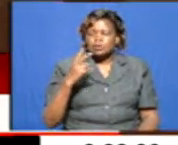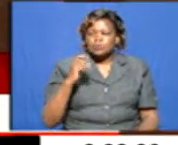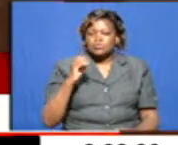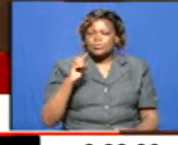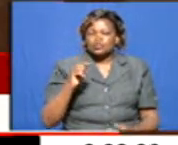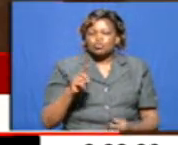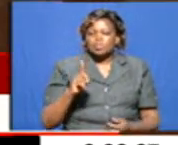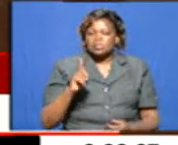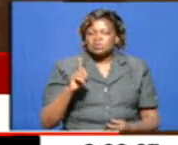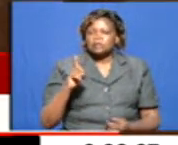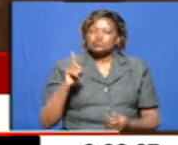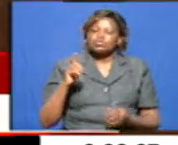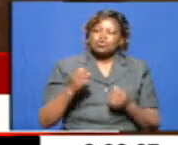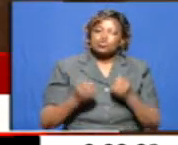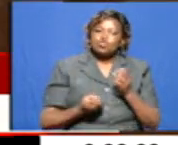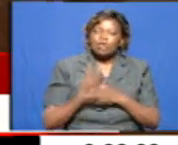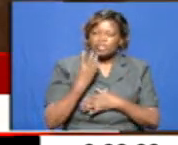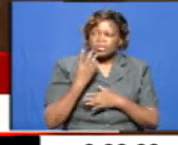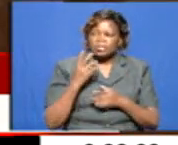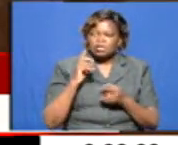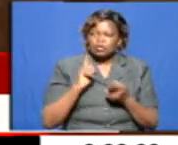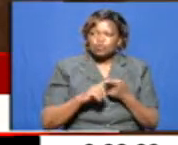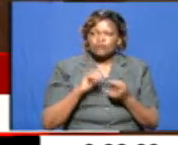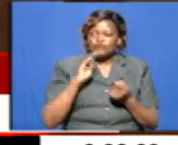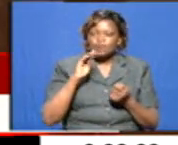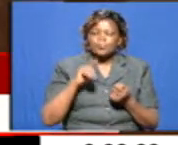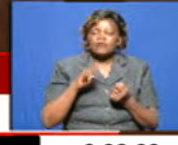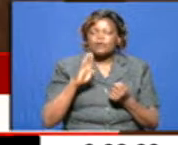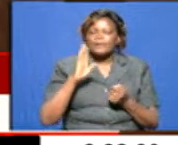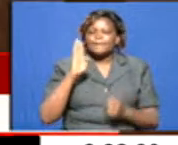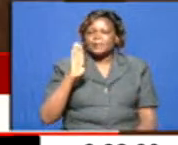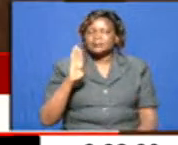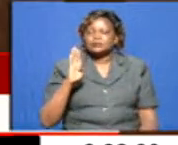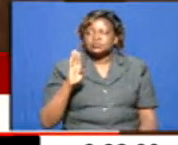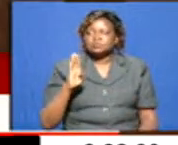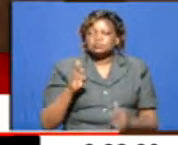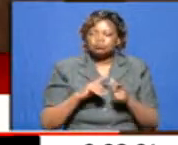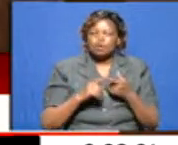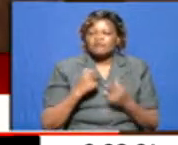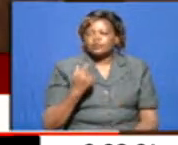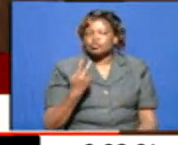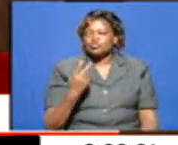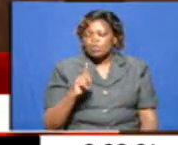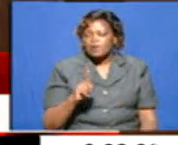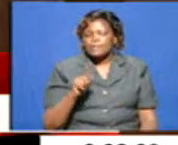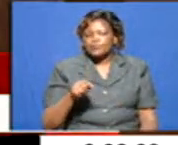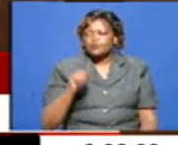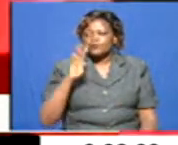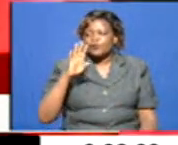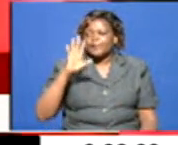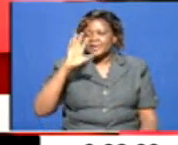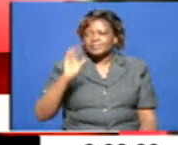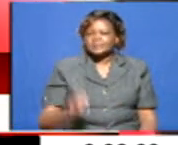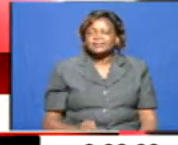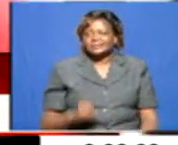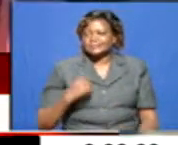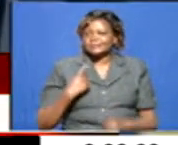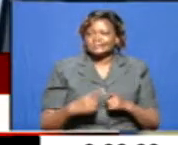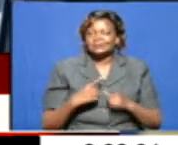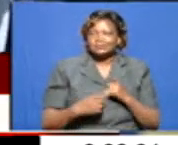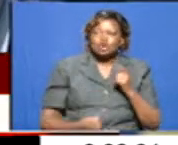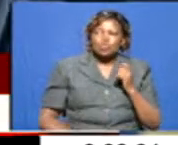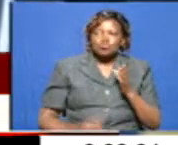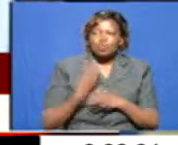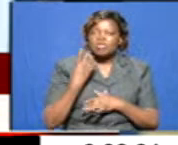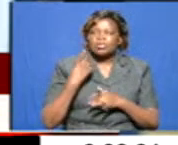interest income to 14.4 billion shillings on the back of a 21.4% year-on-year growth in the loan book